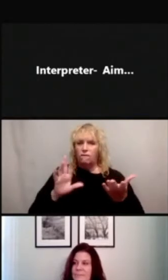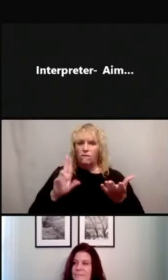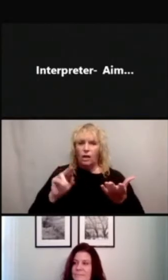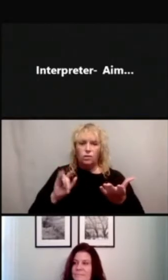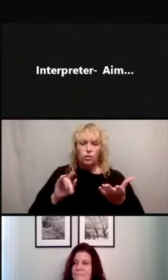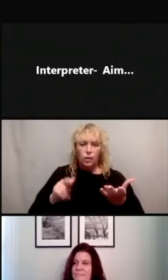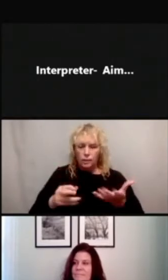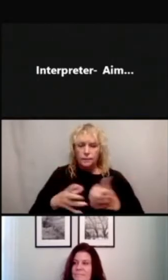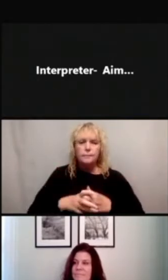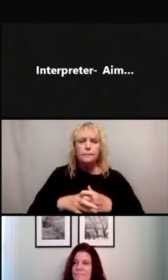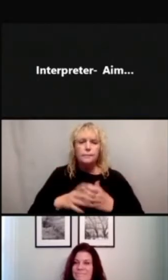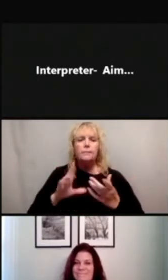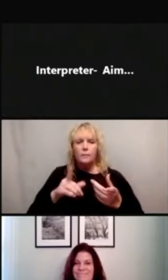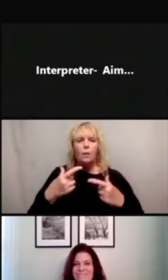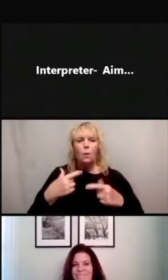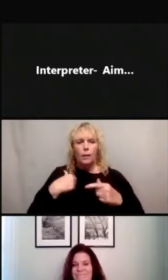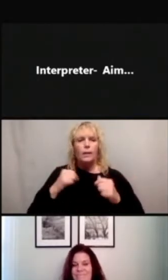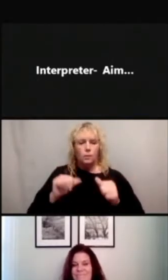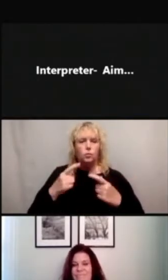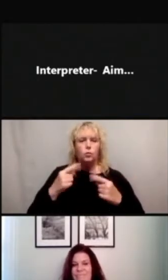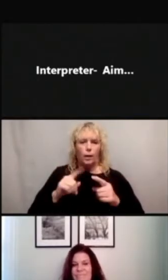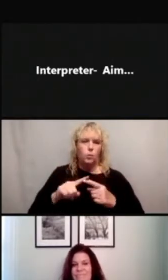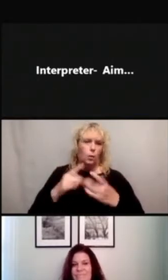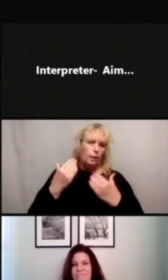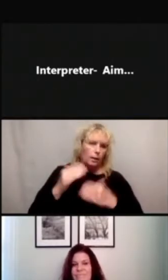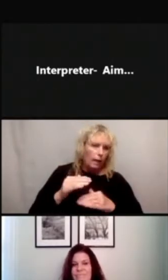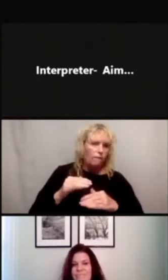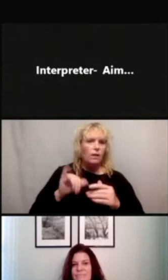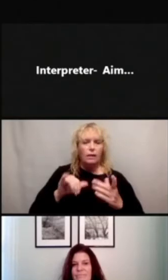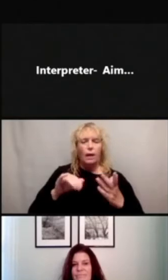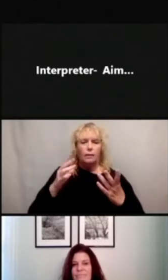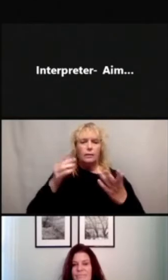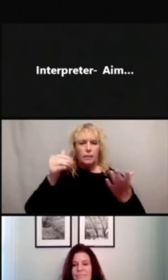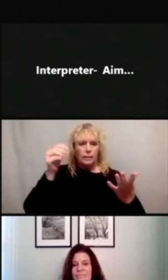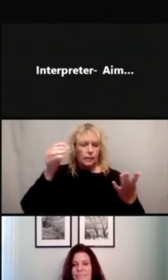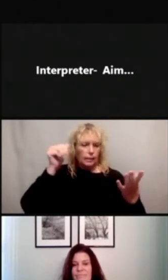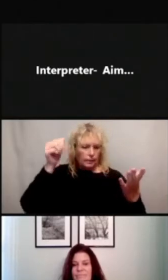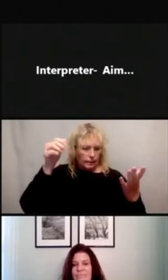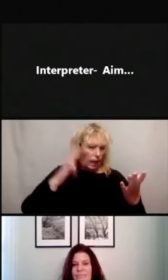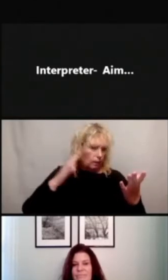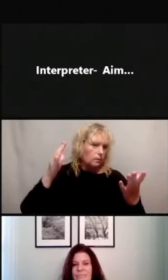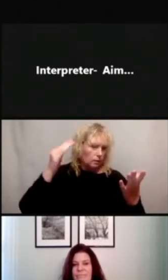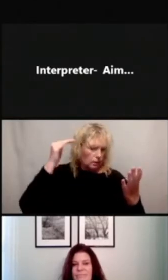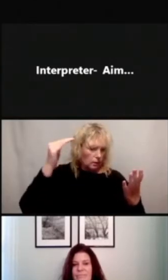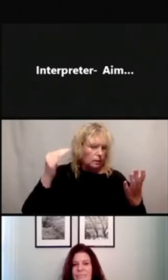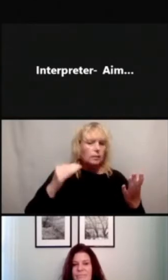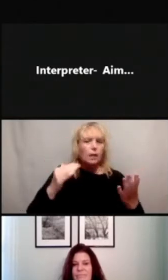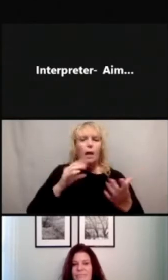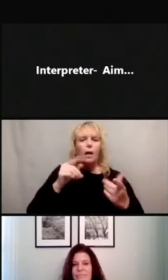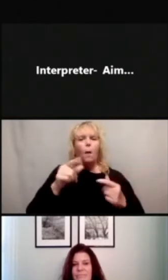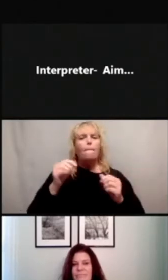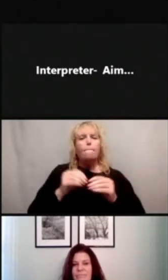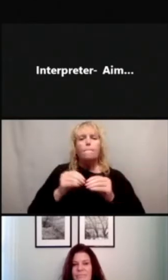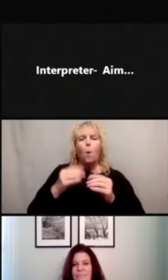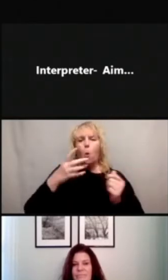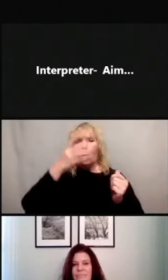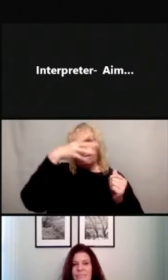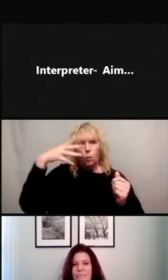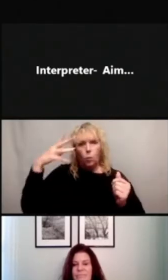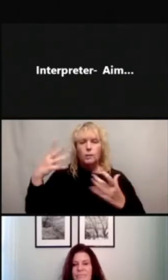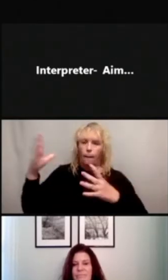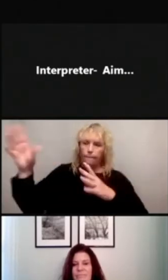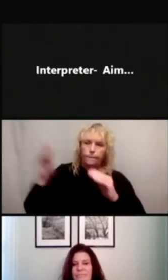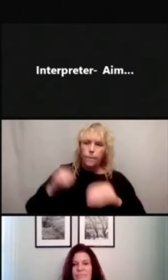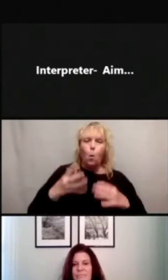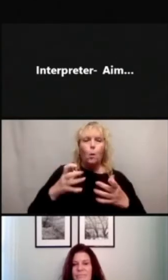education programs work with limited English proficient adults as well, comprised largely of recent immigrants who want to build a new life for themselves